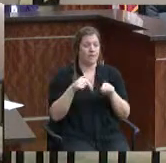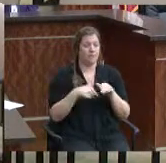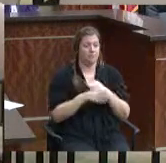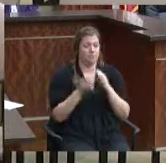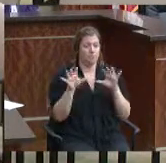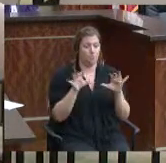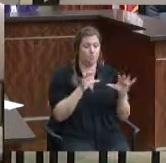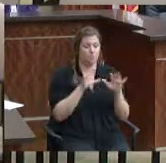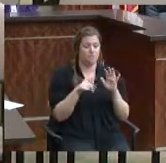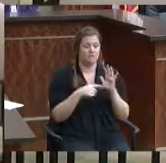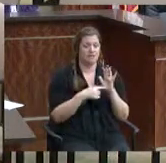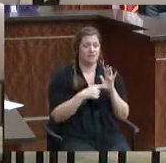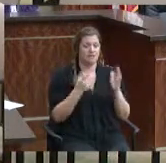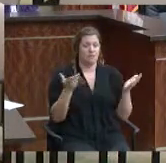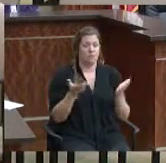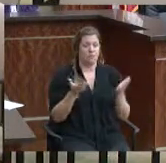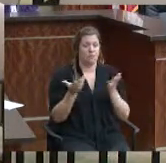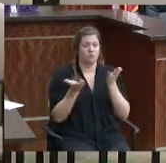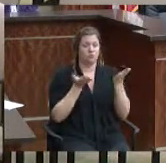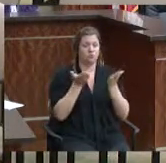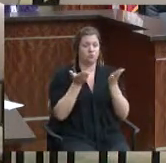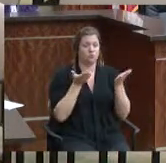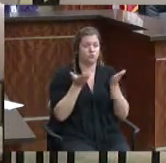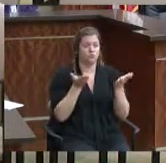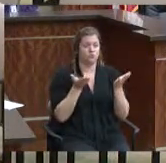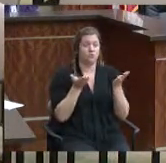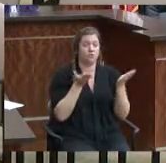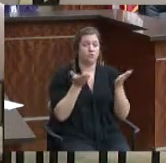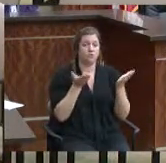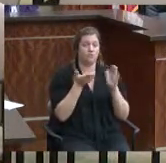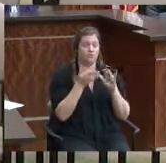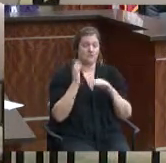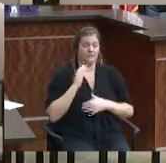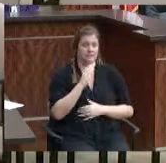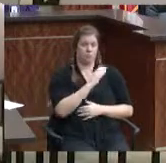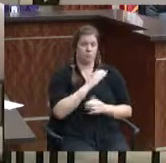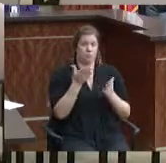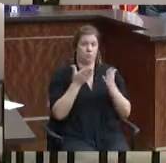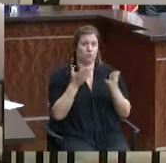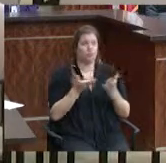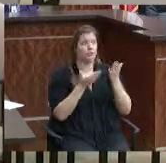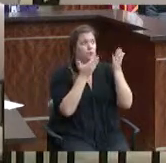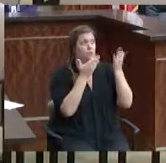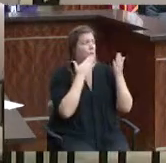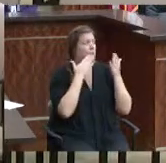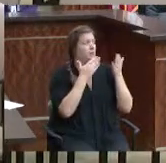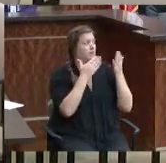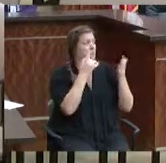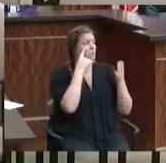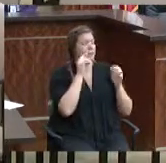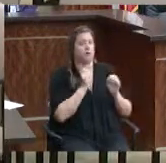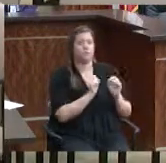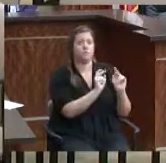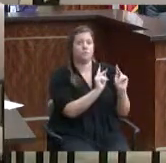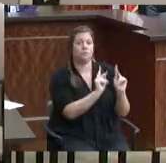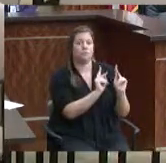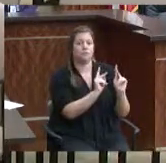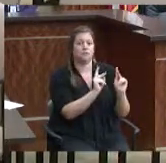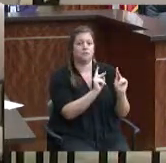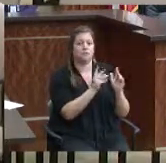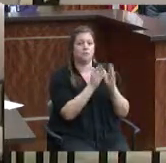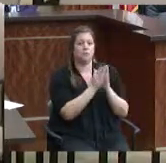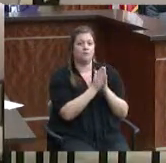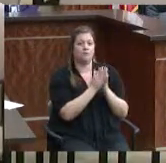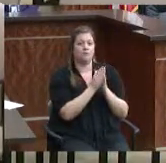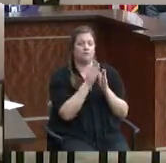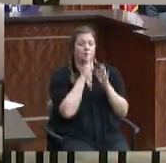this, and to that we are here to serve them. And when we are serving the citizens, we are serving you. We just thank you for that opportunity. We pray, Father,